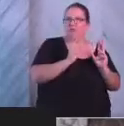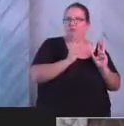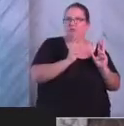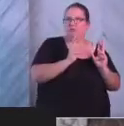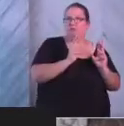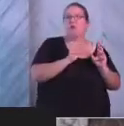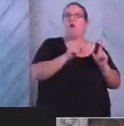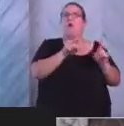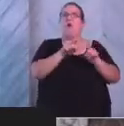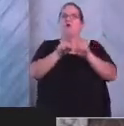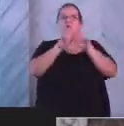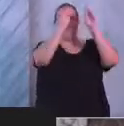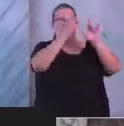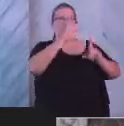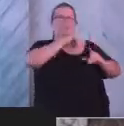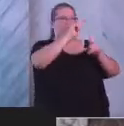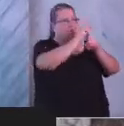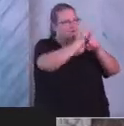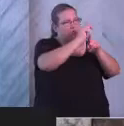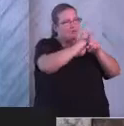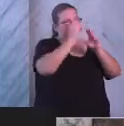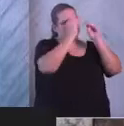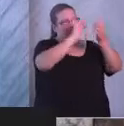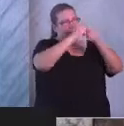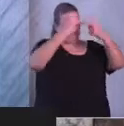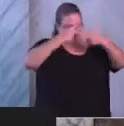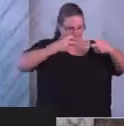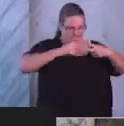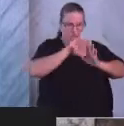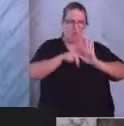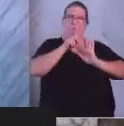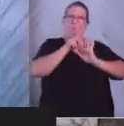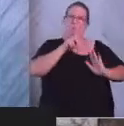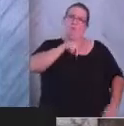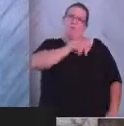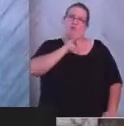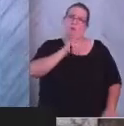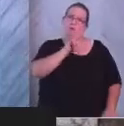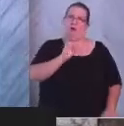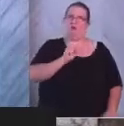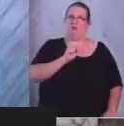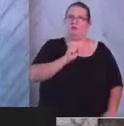train teachers to be aware of their own personal biases. Grading